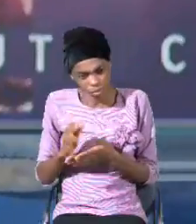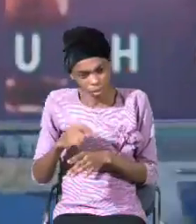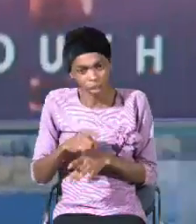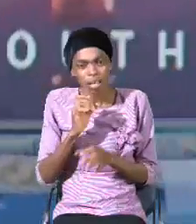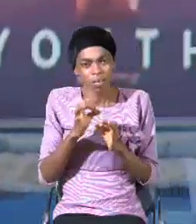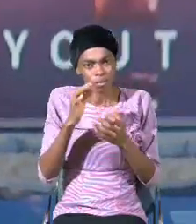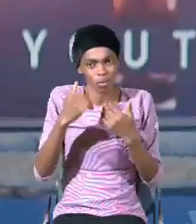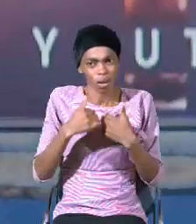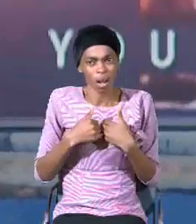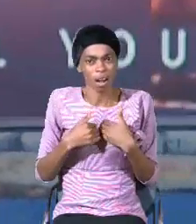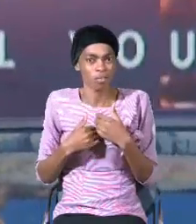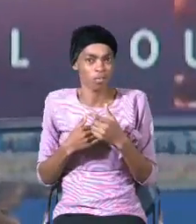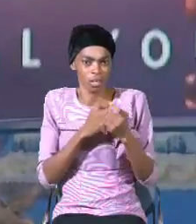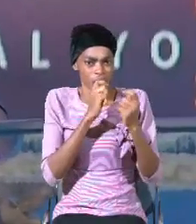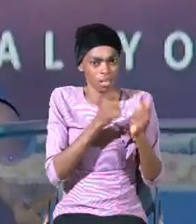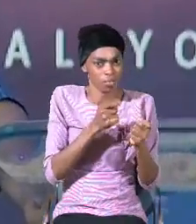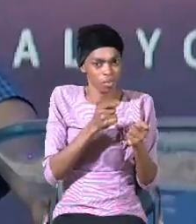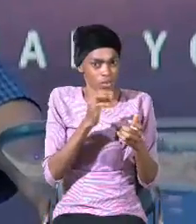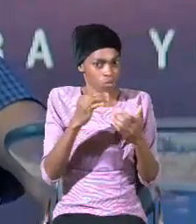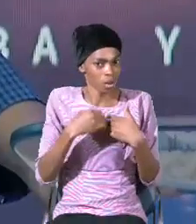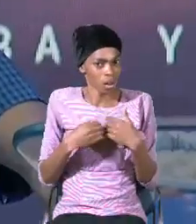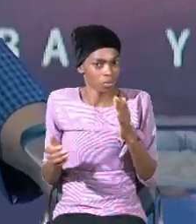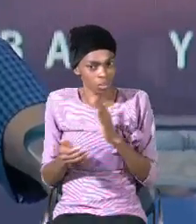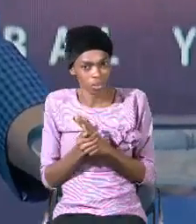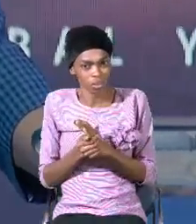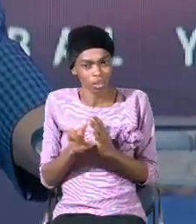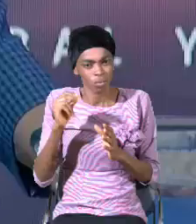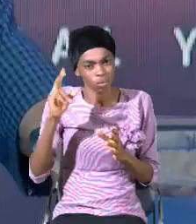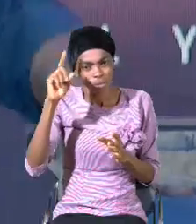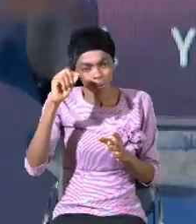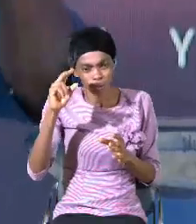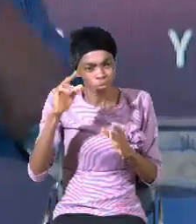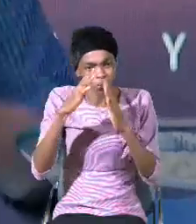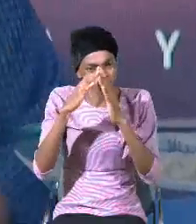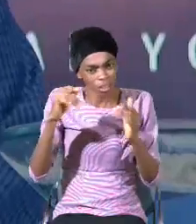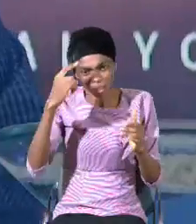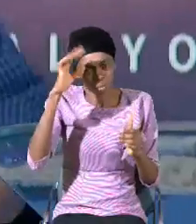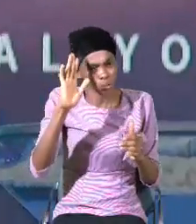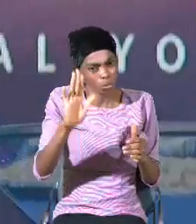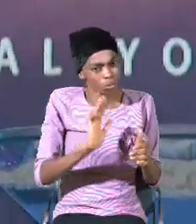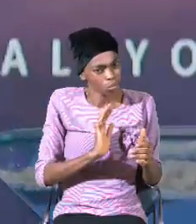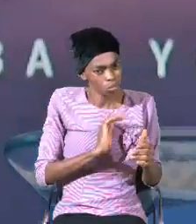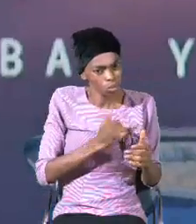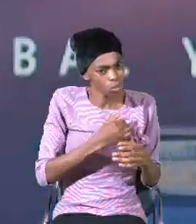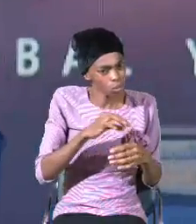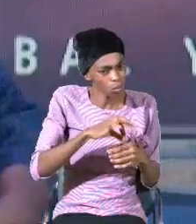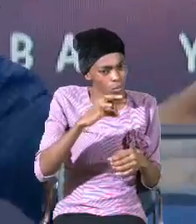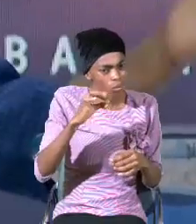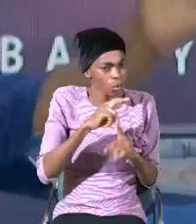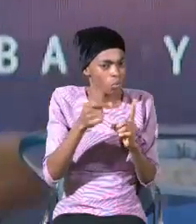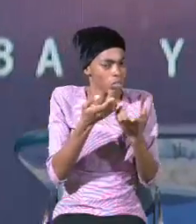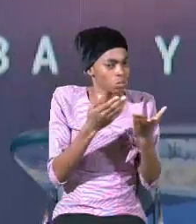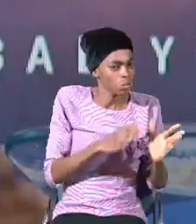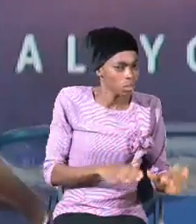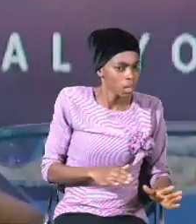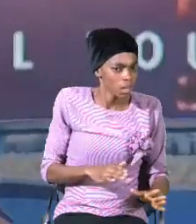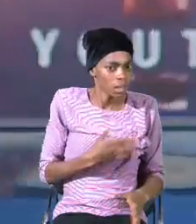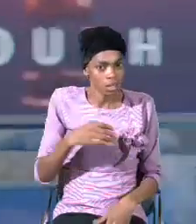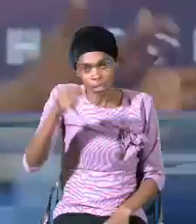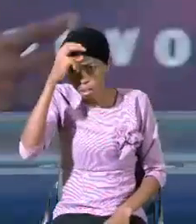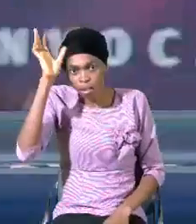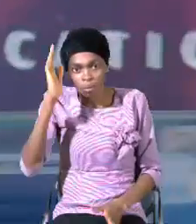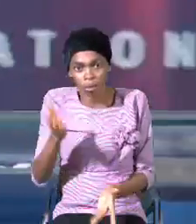there's no shelter, there's no shelter for your soul. When you die, then Satan will come, the evil angels will